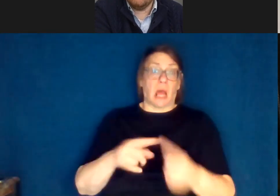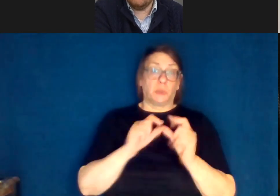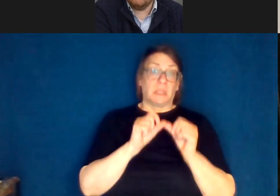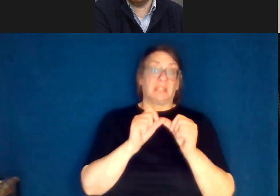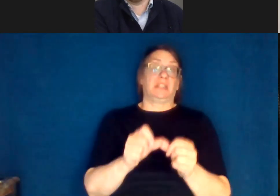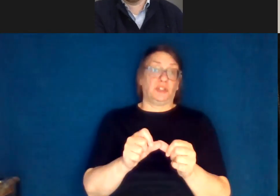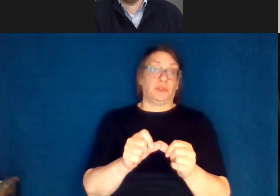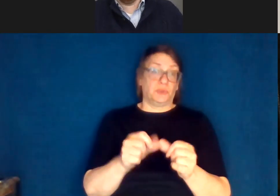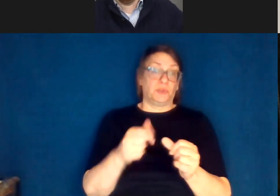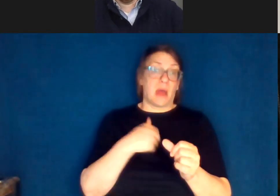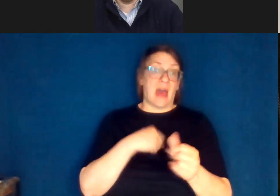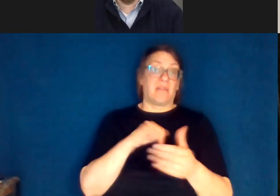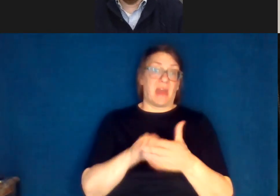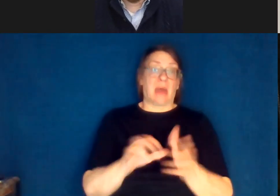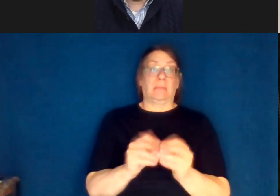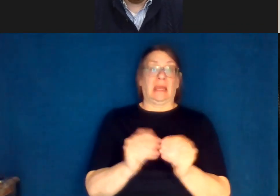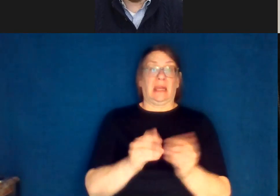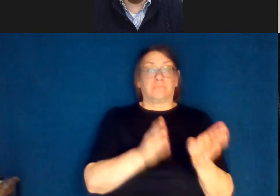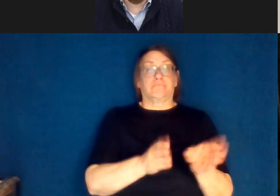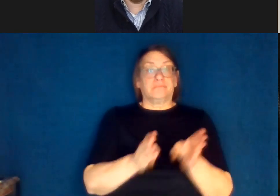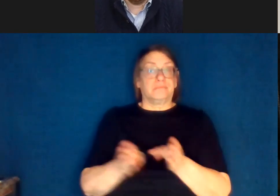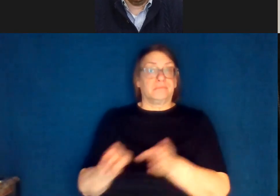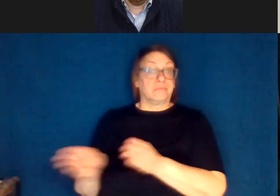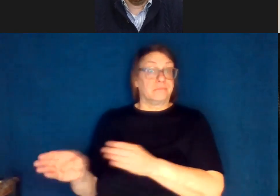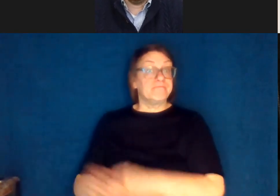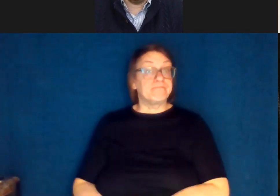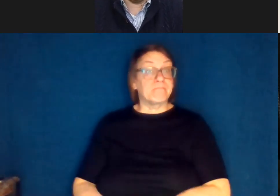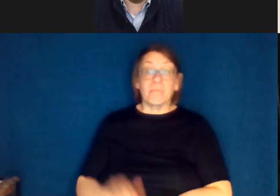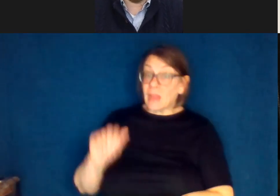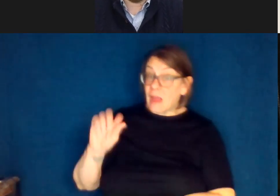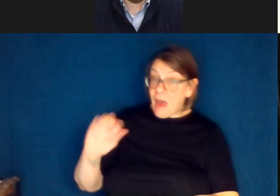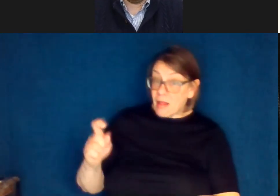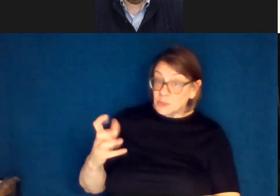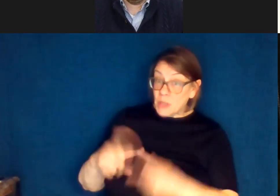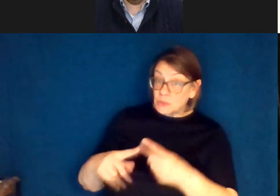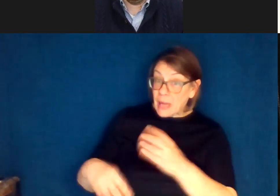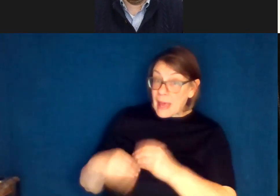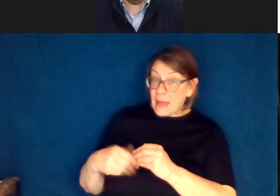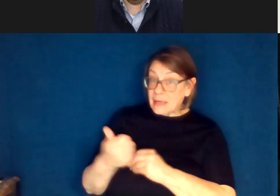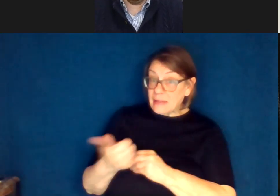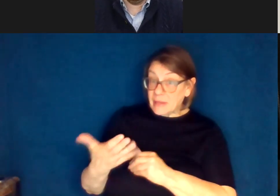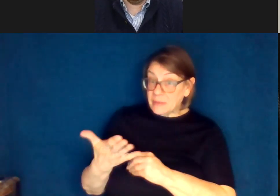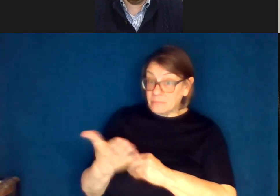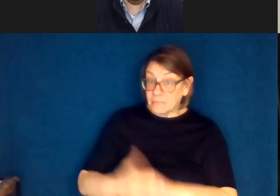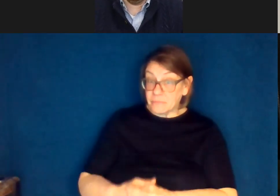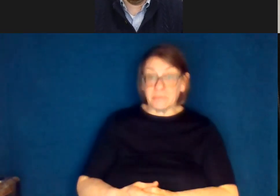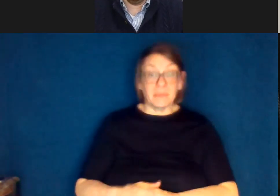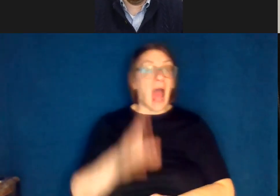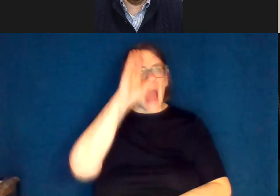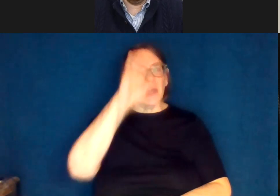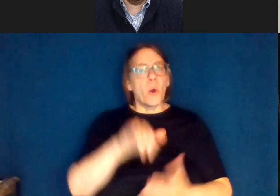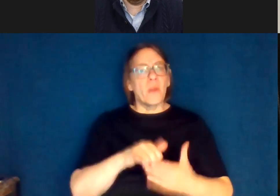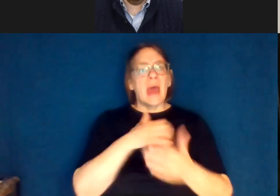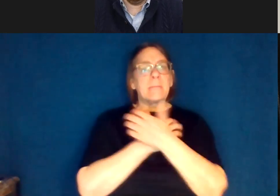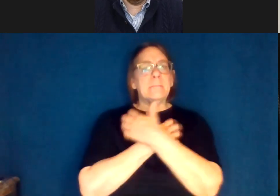have that cadence for meetings. Alex, did you want to add anything? I just know Mike was interested